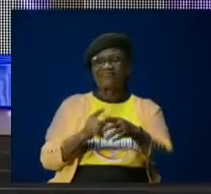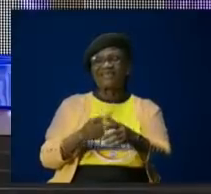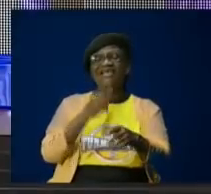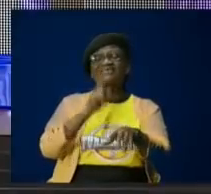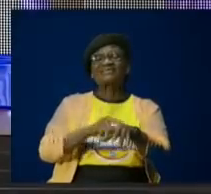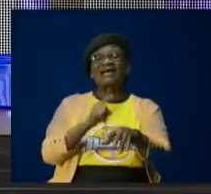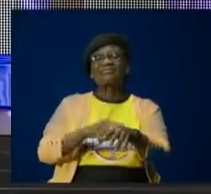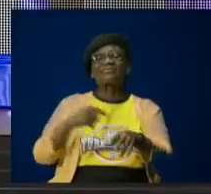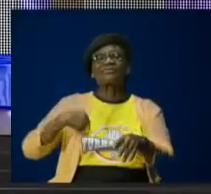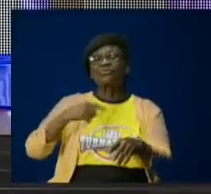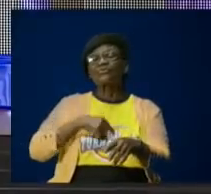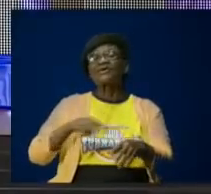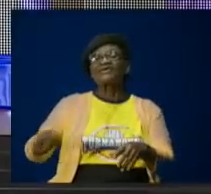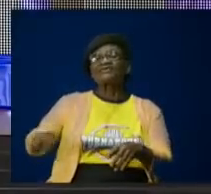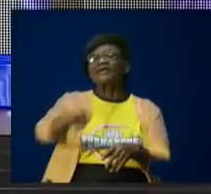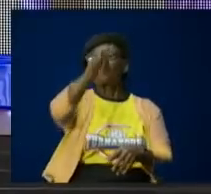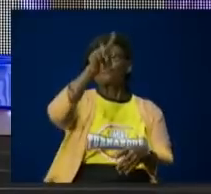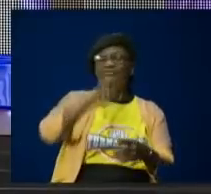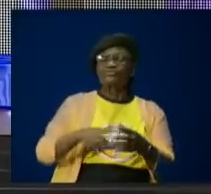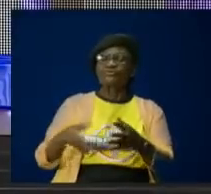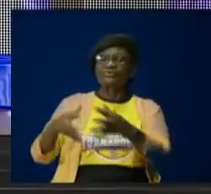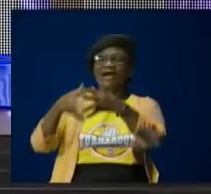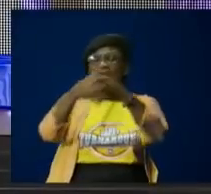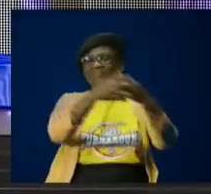he didn't sleep all the way.